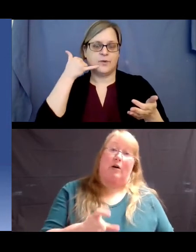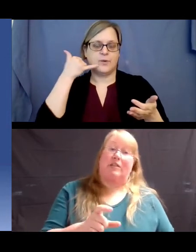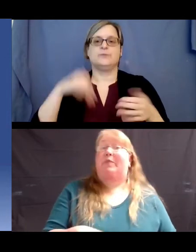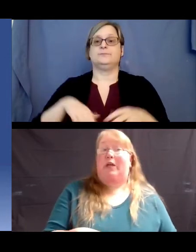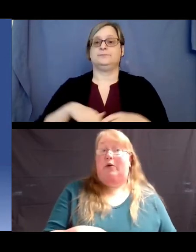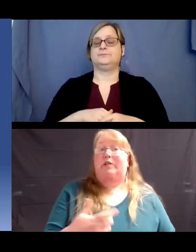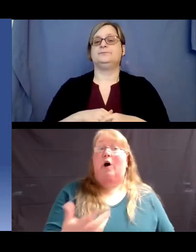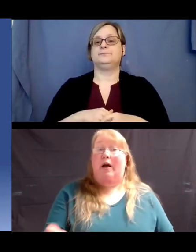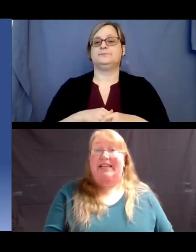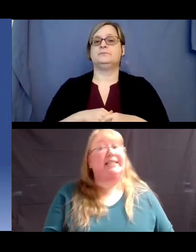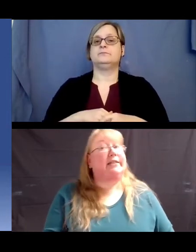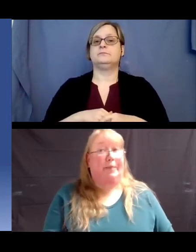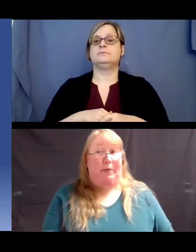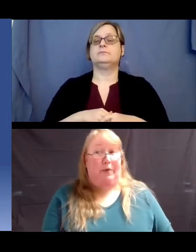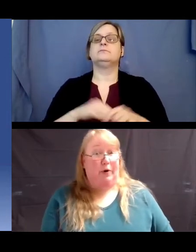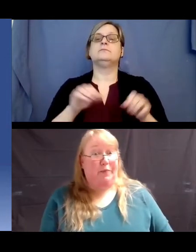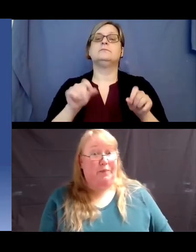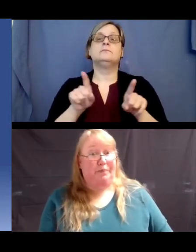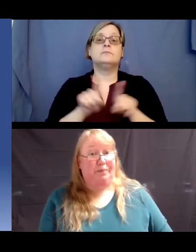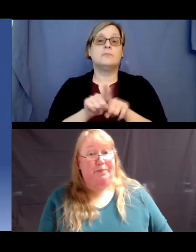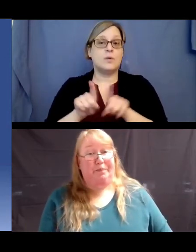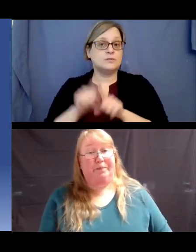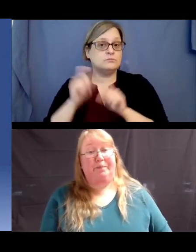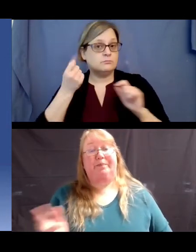Otter can also be used on a desktop computer,